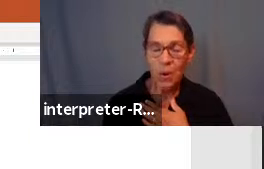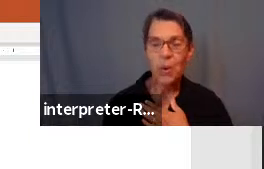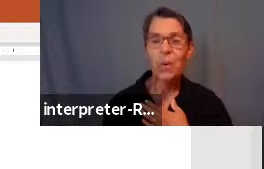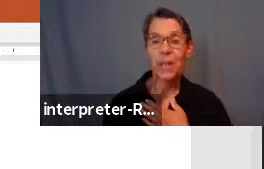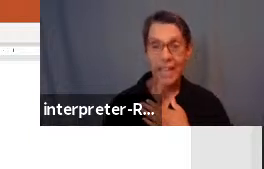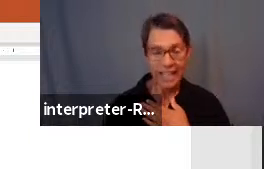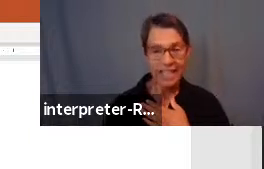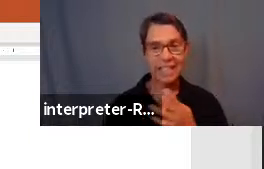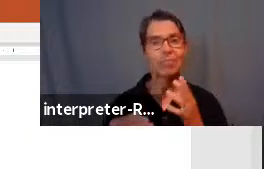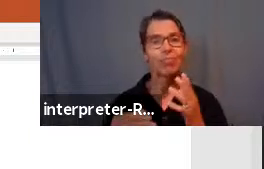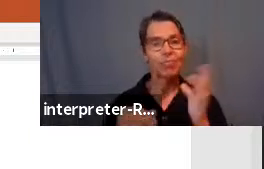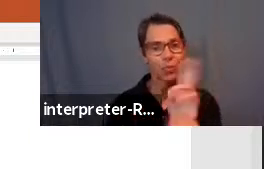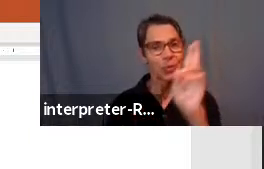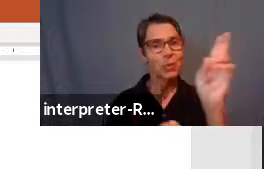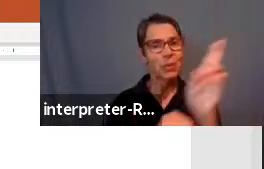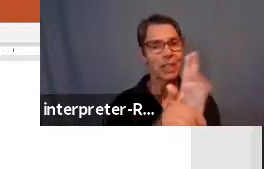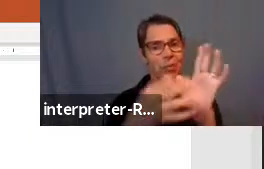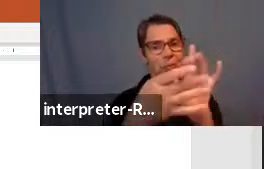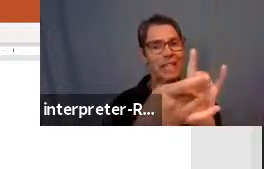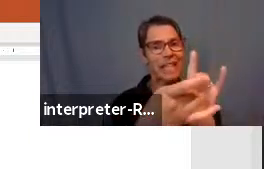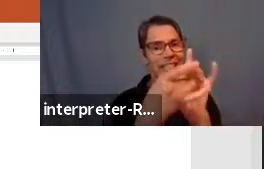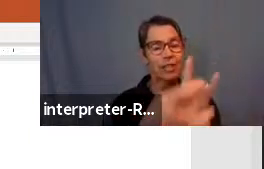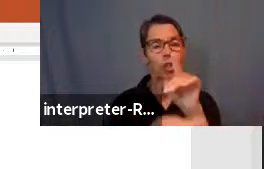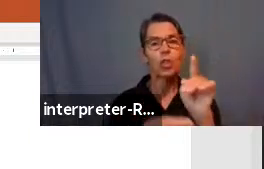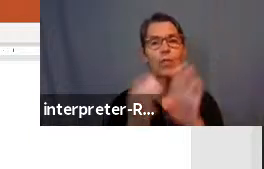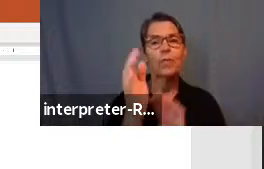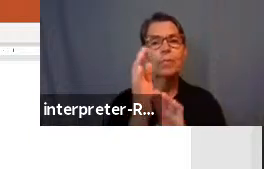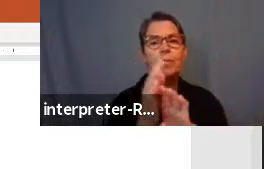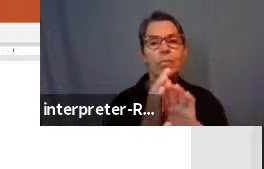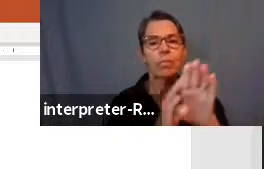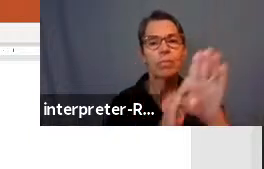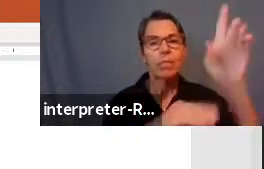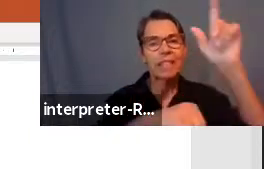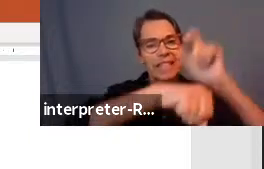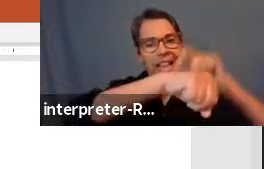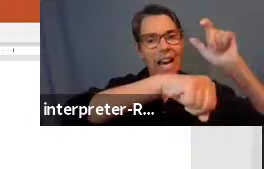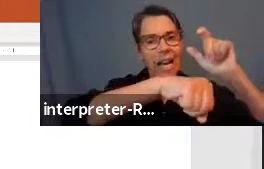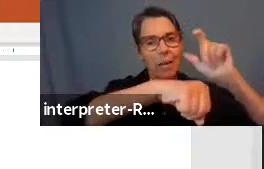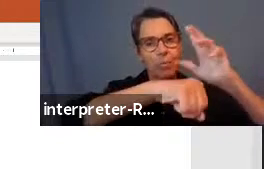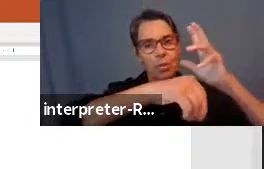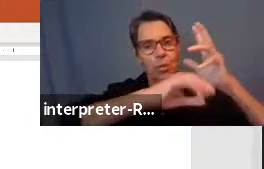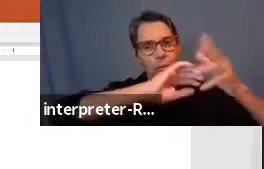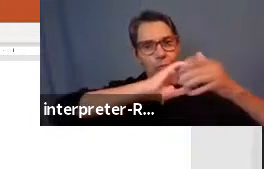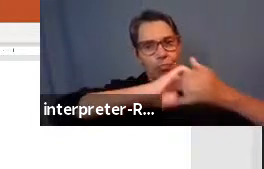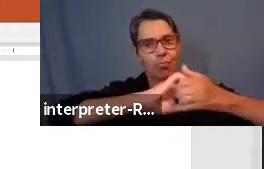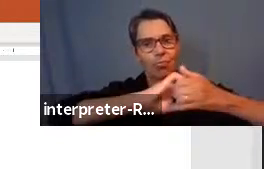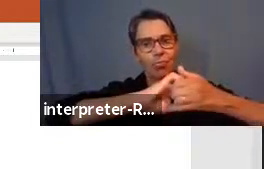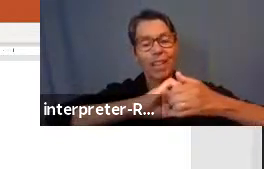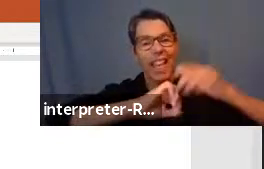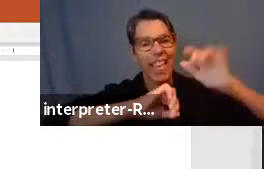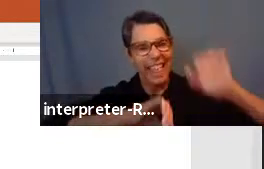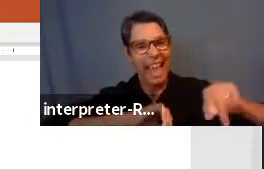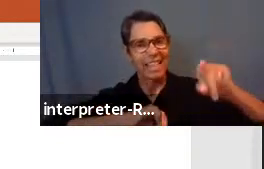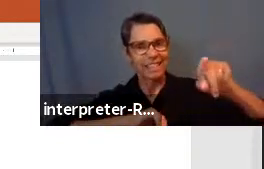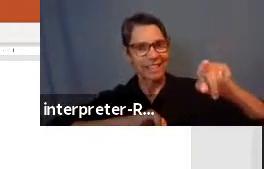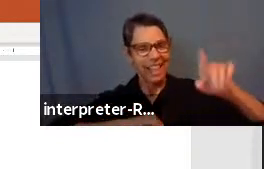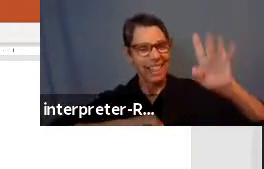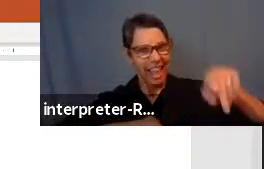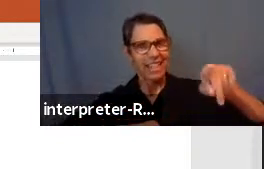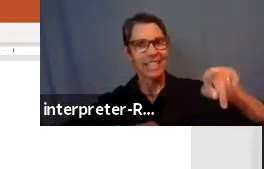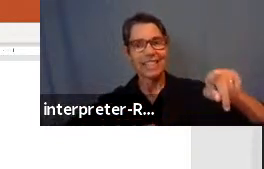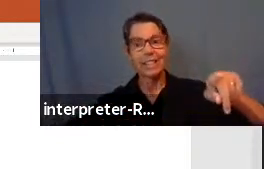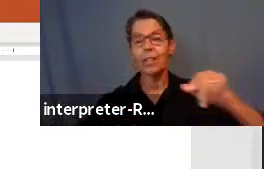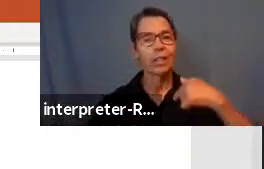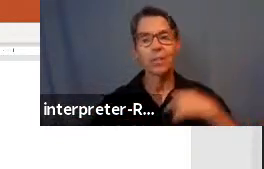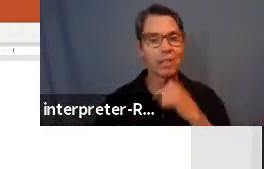relationships that you've taken the time to create, and I think that's something maybe we really need to, that we haven't been the